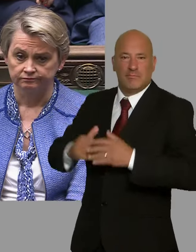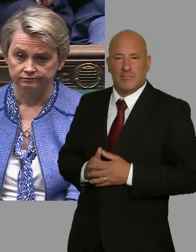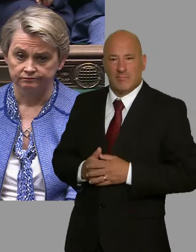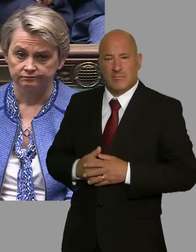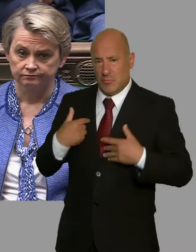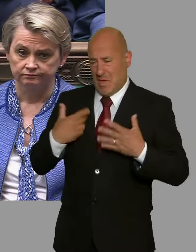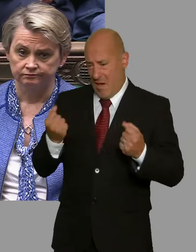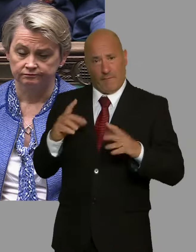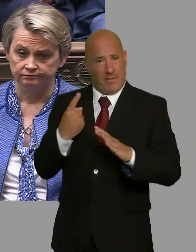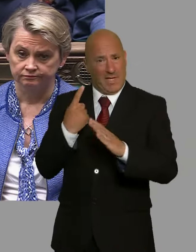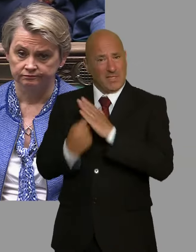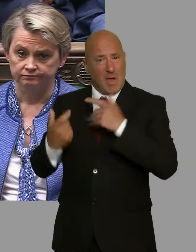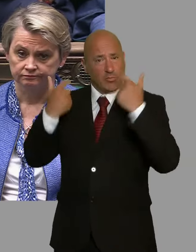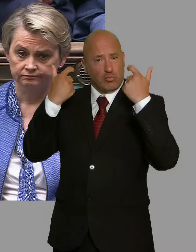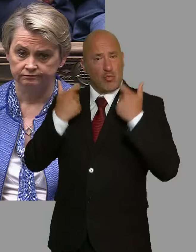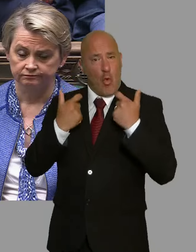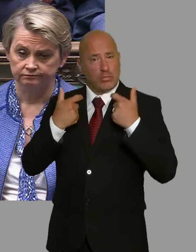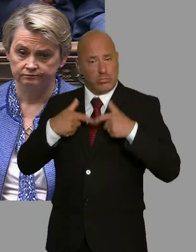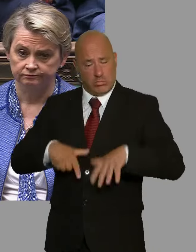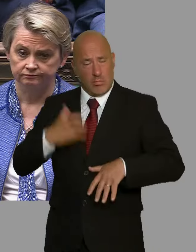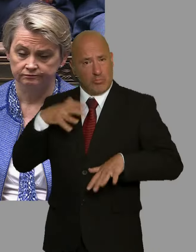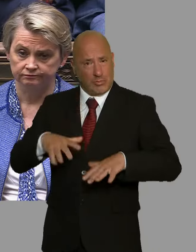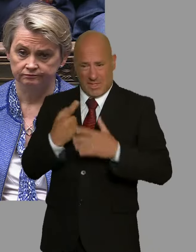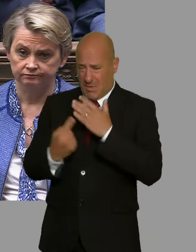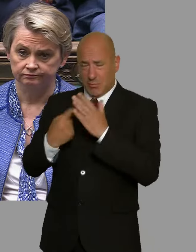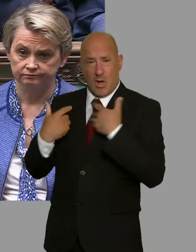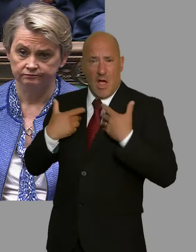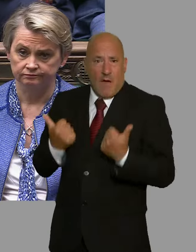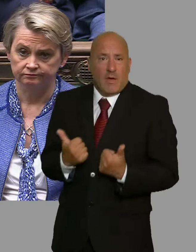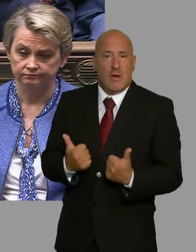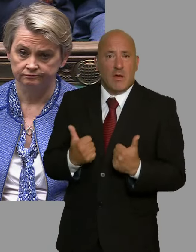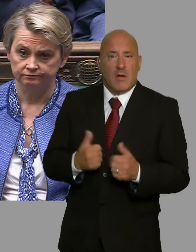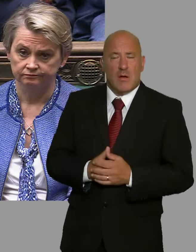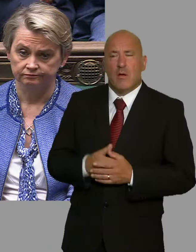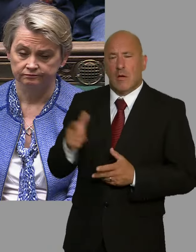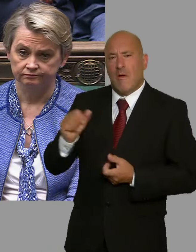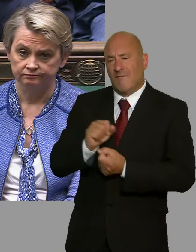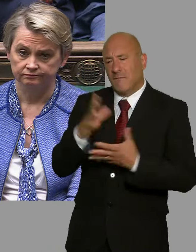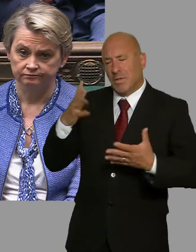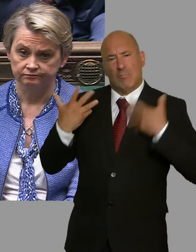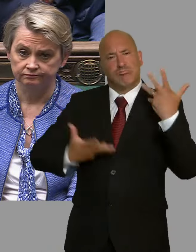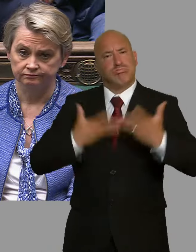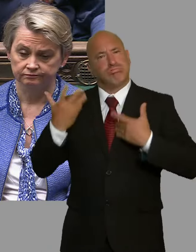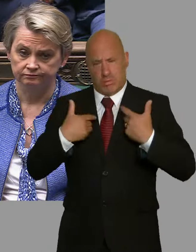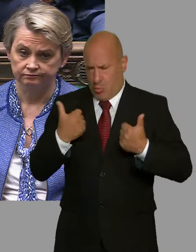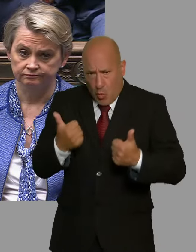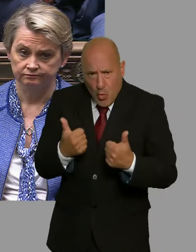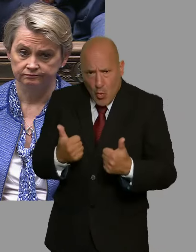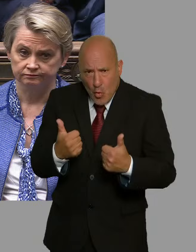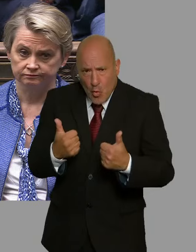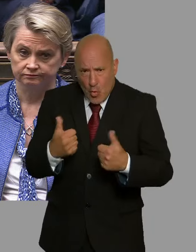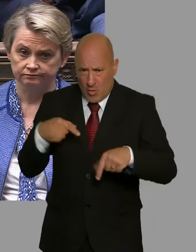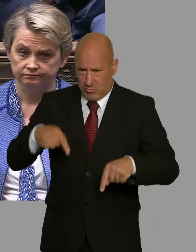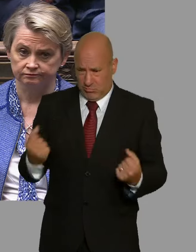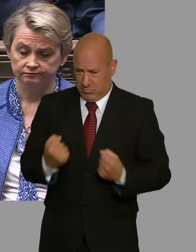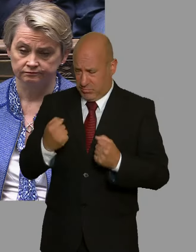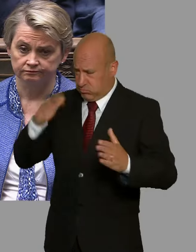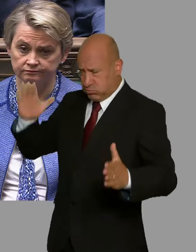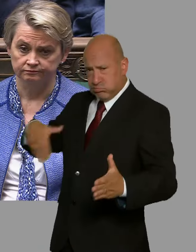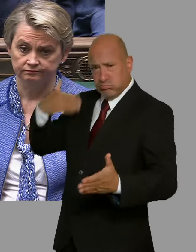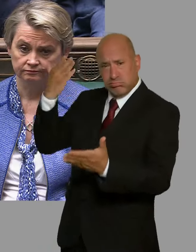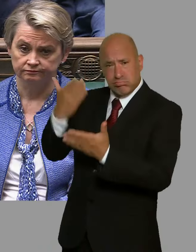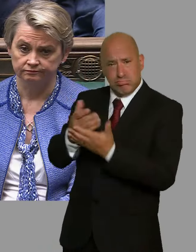fiercely. But I'm equally against incitement to violence against other people. And I will always support the action taken by our